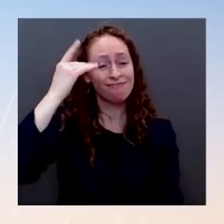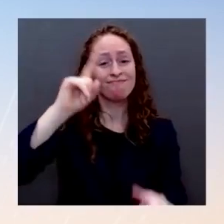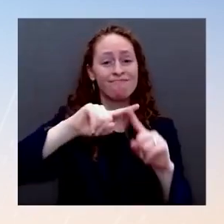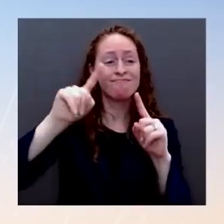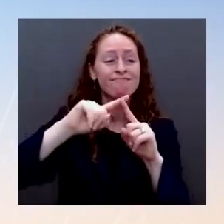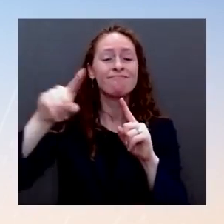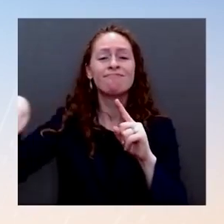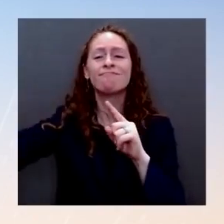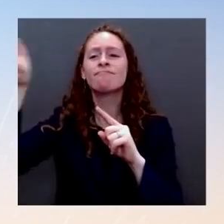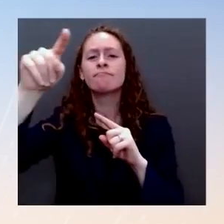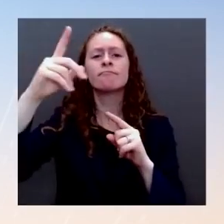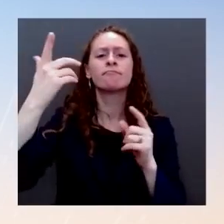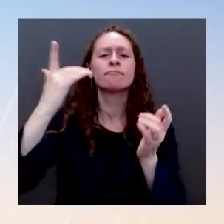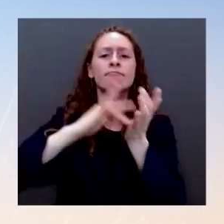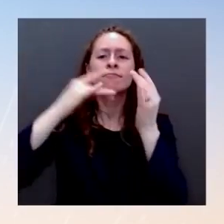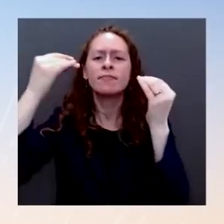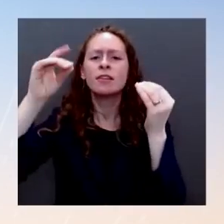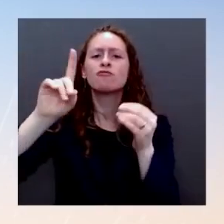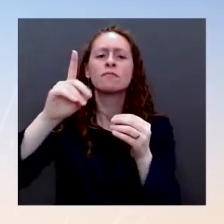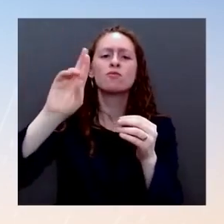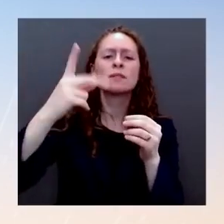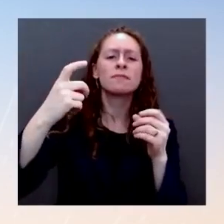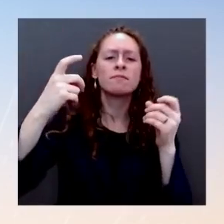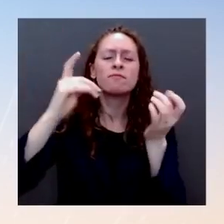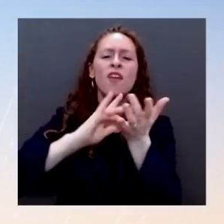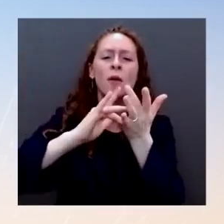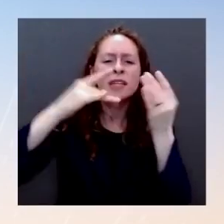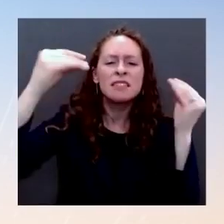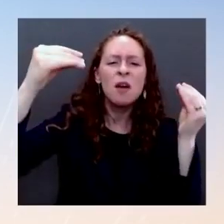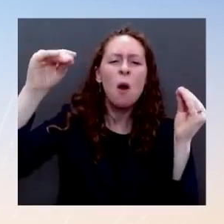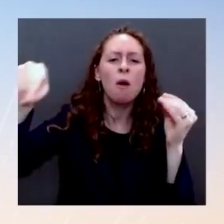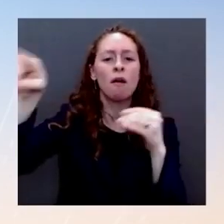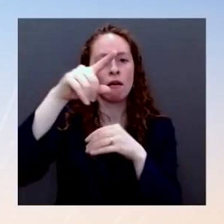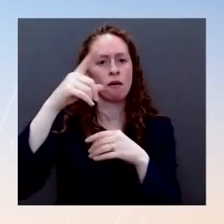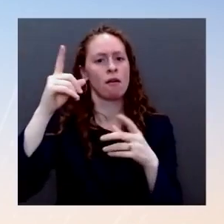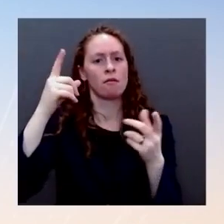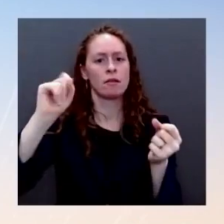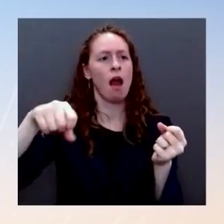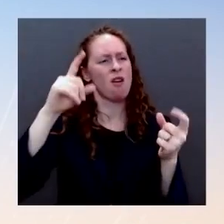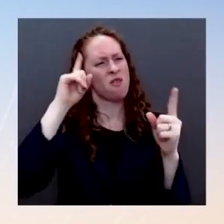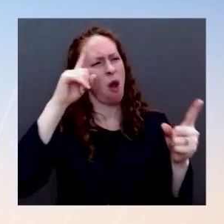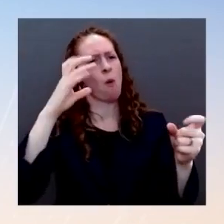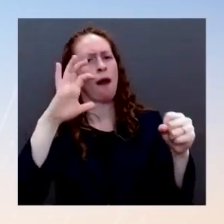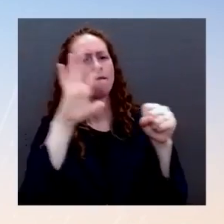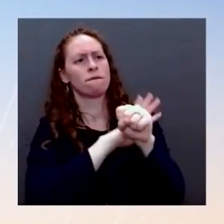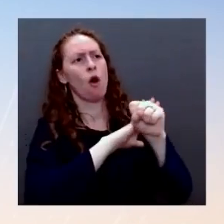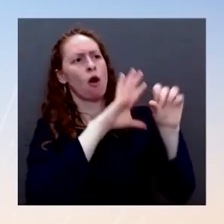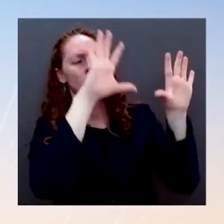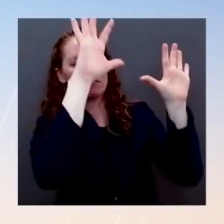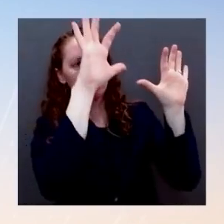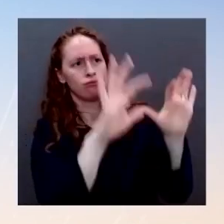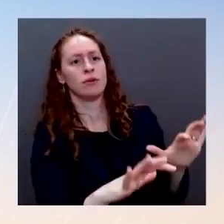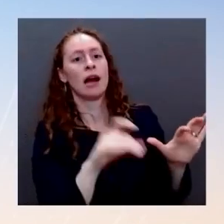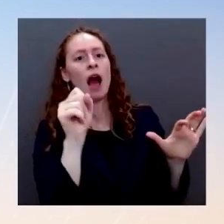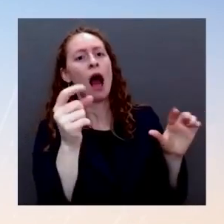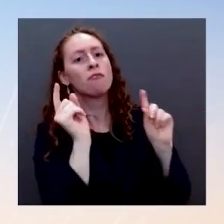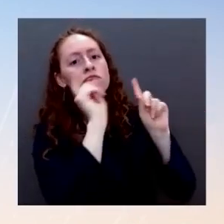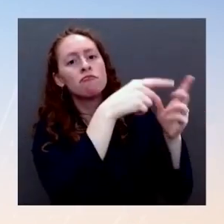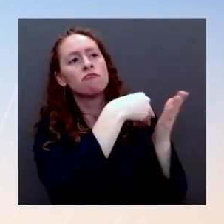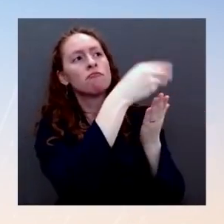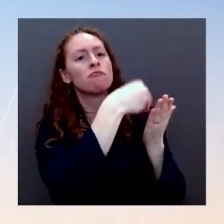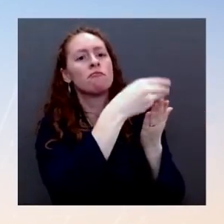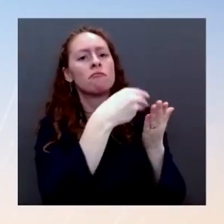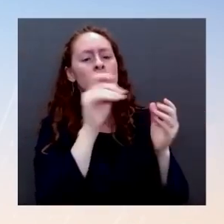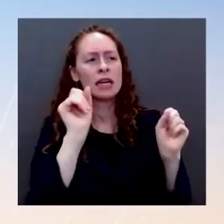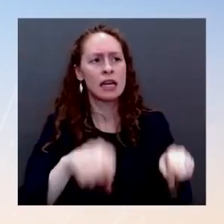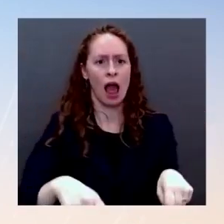open more federal testing sites, as we have done in New York and different cities that have been hardest hit across the country. And we continue to